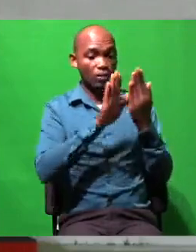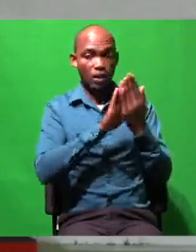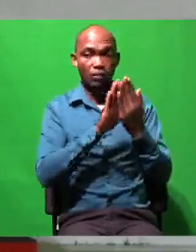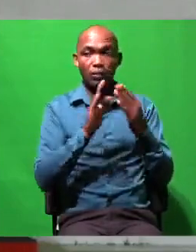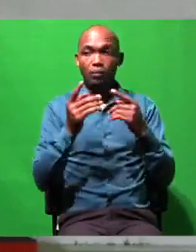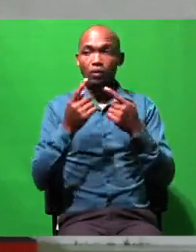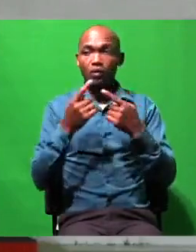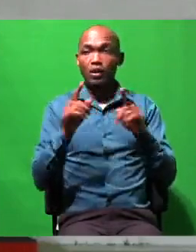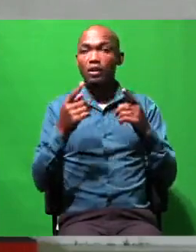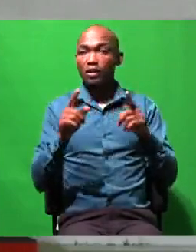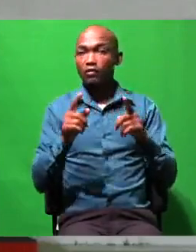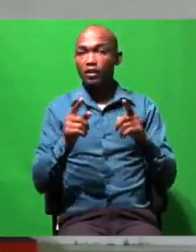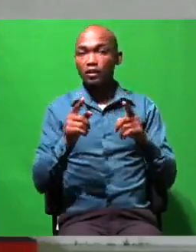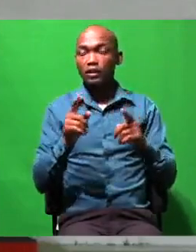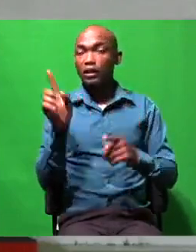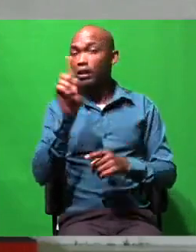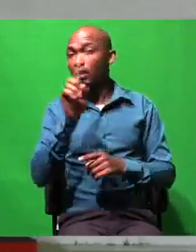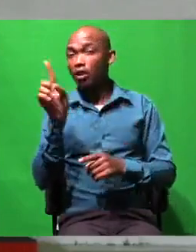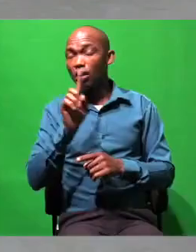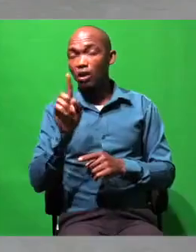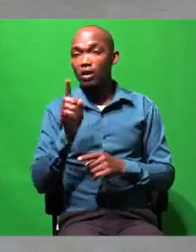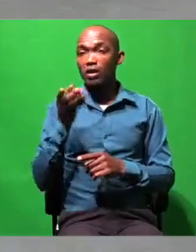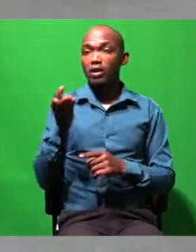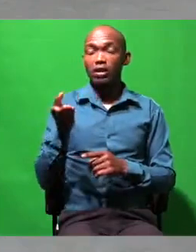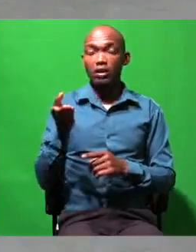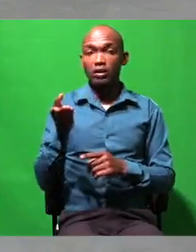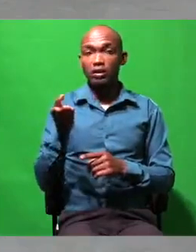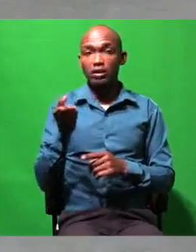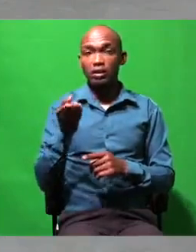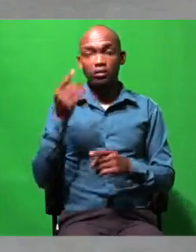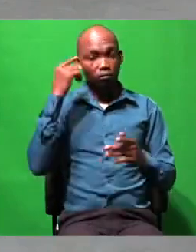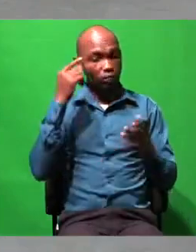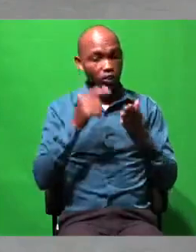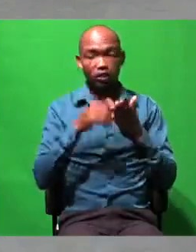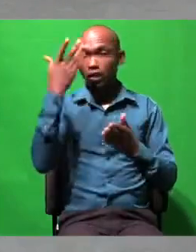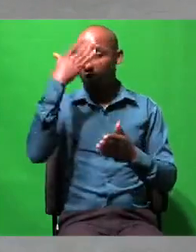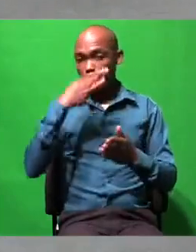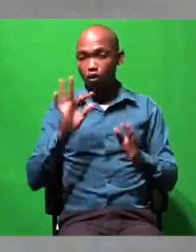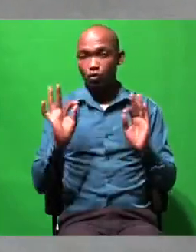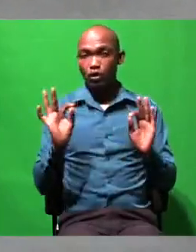colors. So this is about beauties.